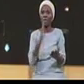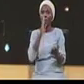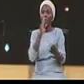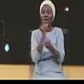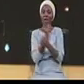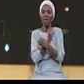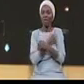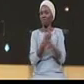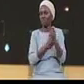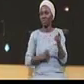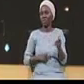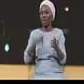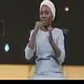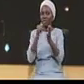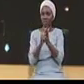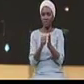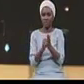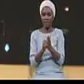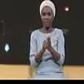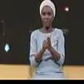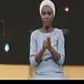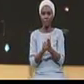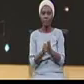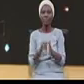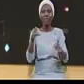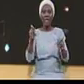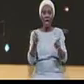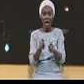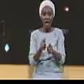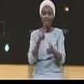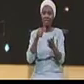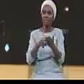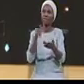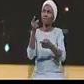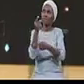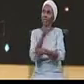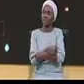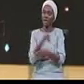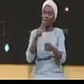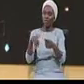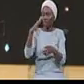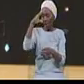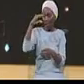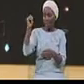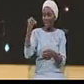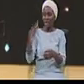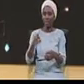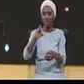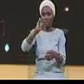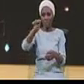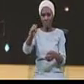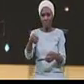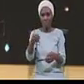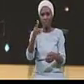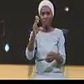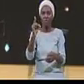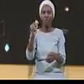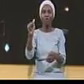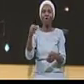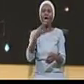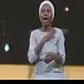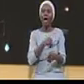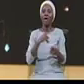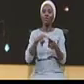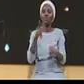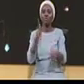belongeth confusion of faces, as at this day, to the men of Judah and to the inhabitants of Jerusalem